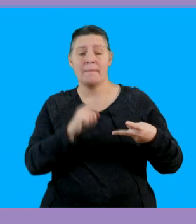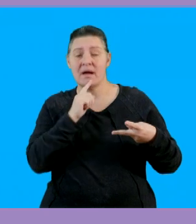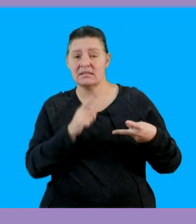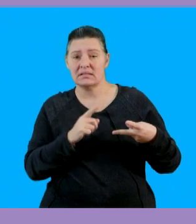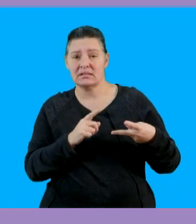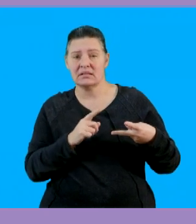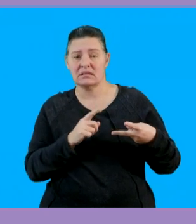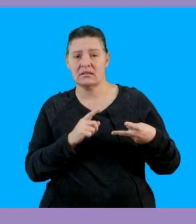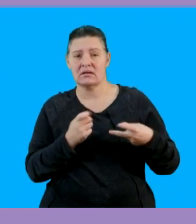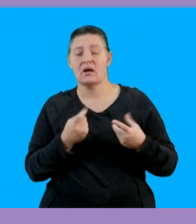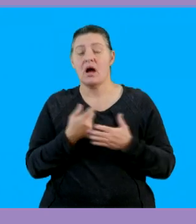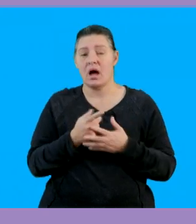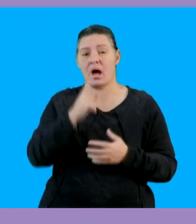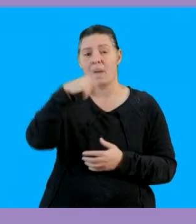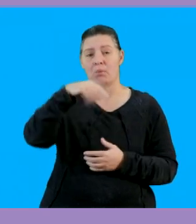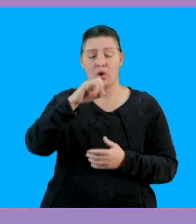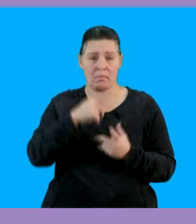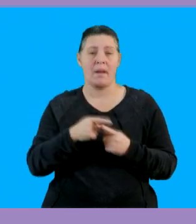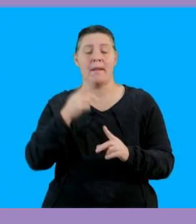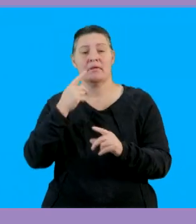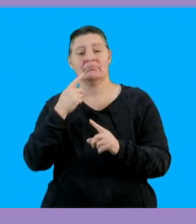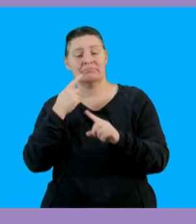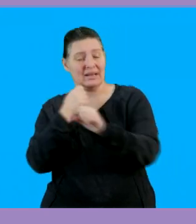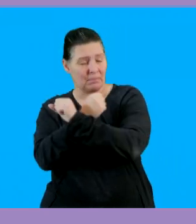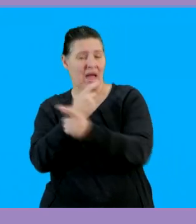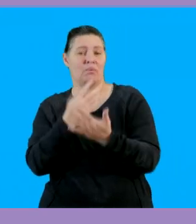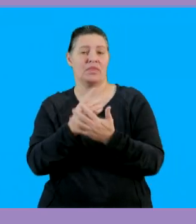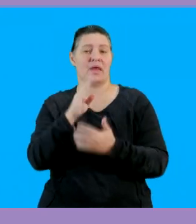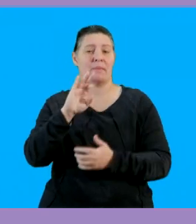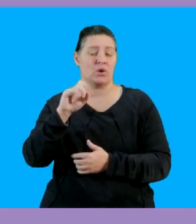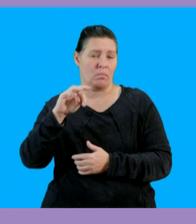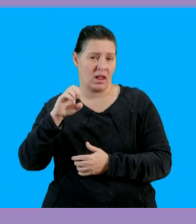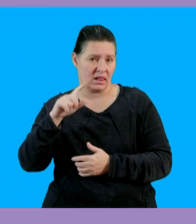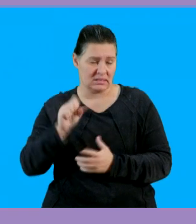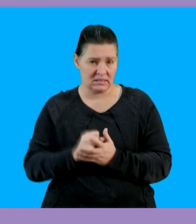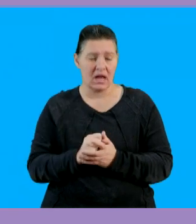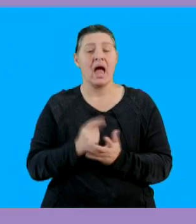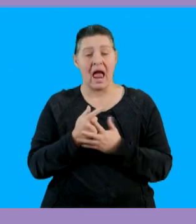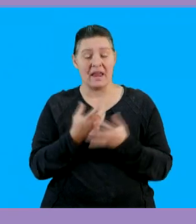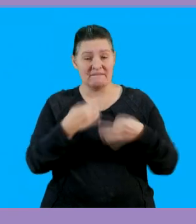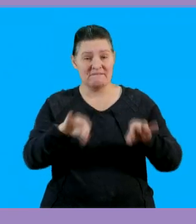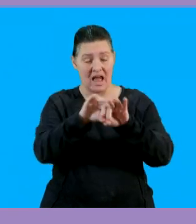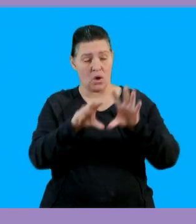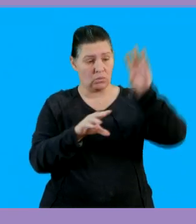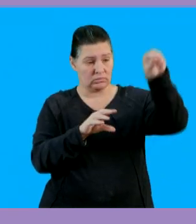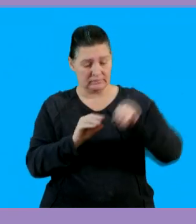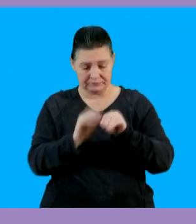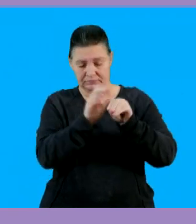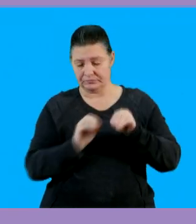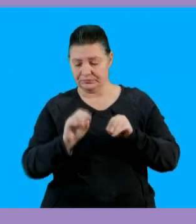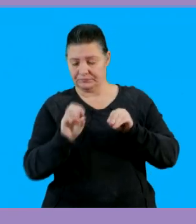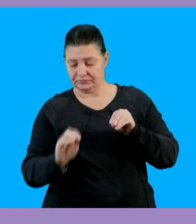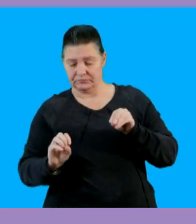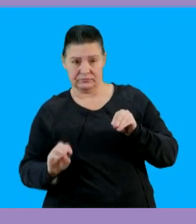to multiply polynomials by monomials, and you should be able to substitute given values to